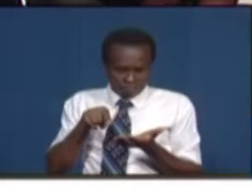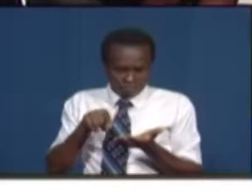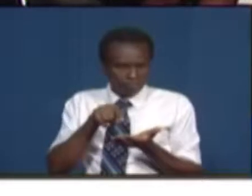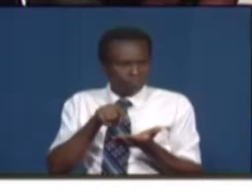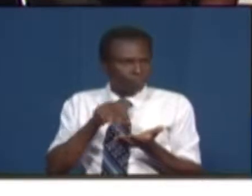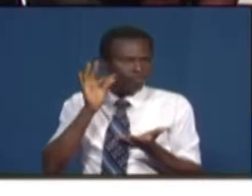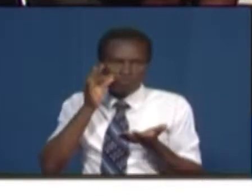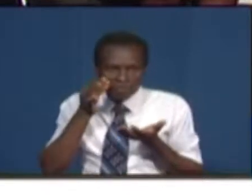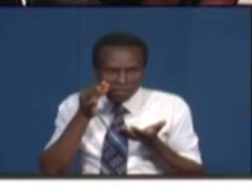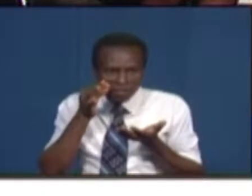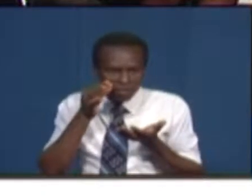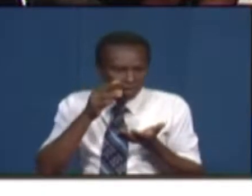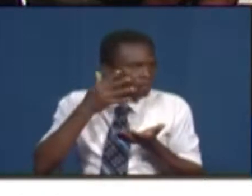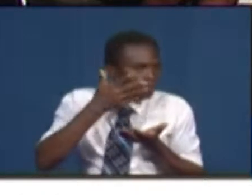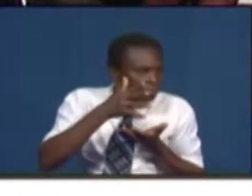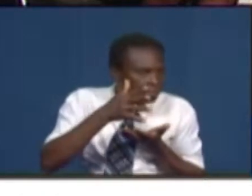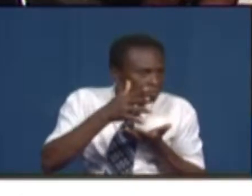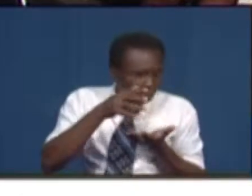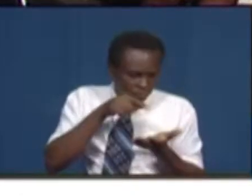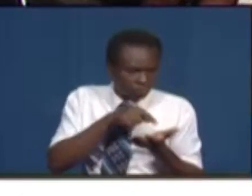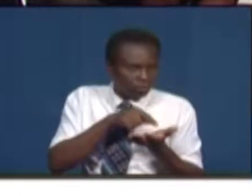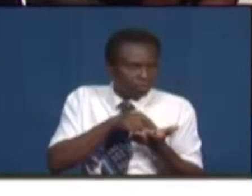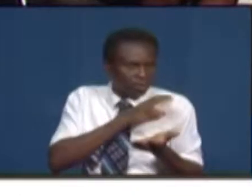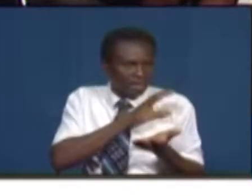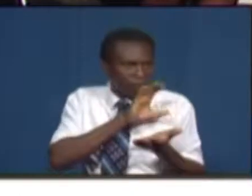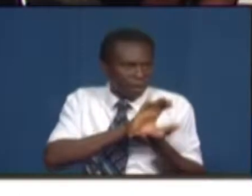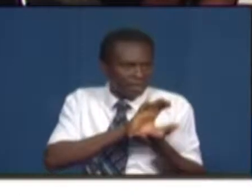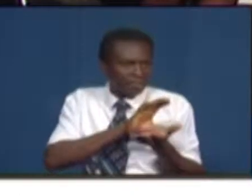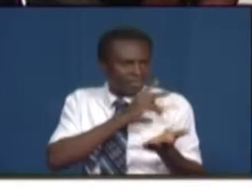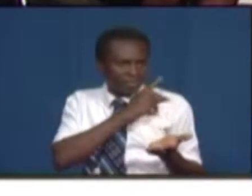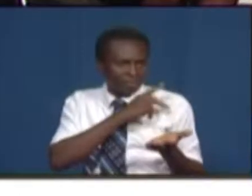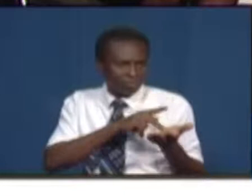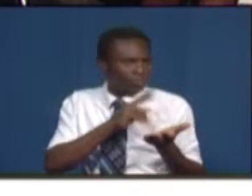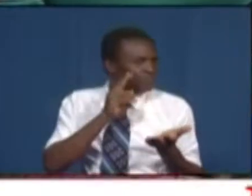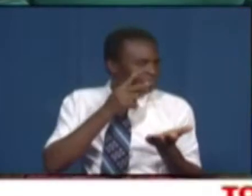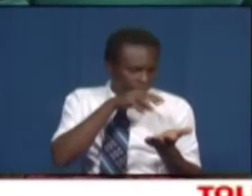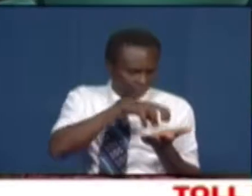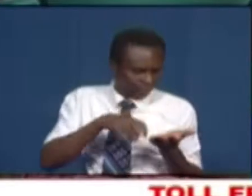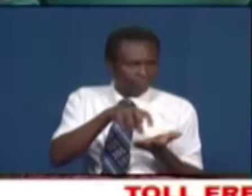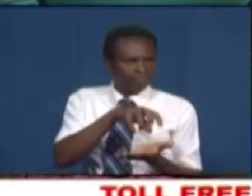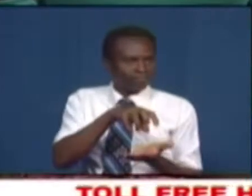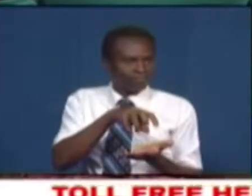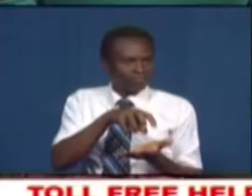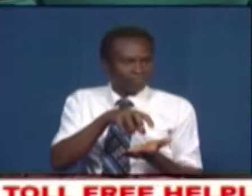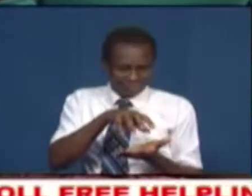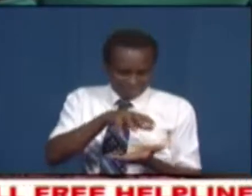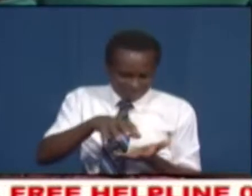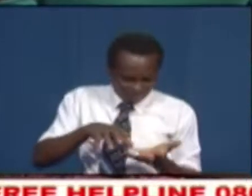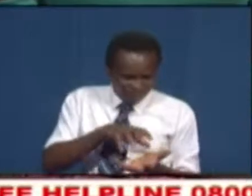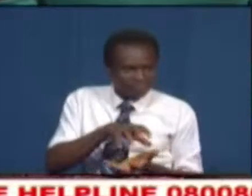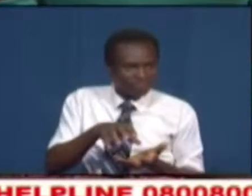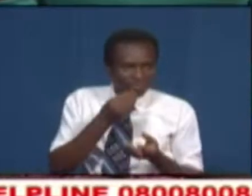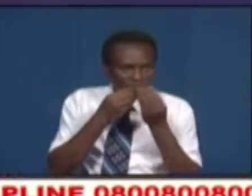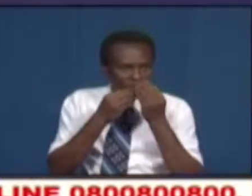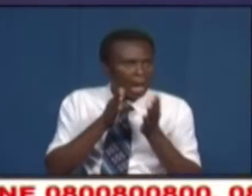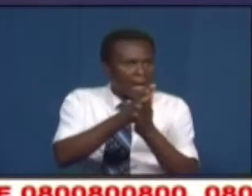you want to eat every day from morning, you know, till night. Even if I ask the young ladies here, what did they